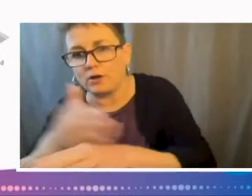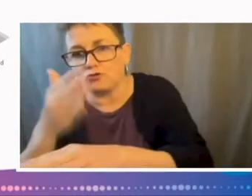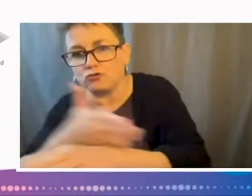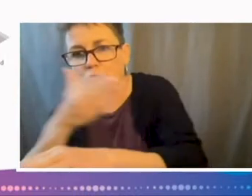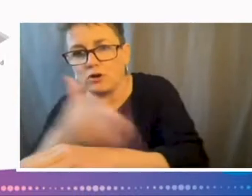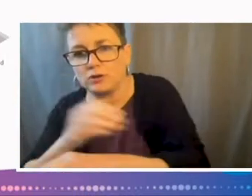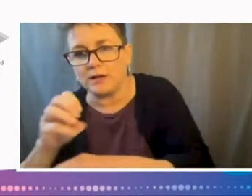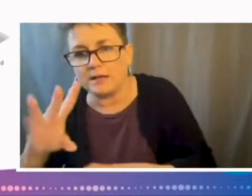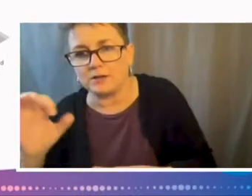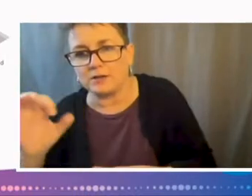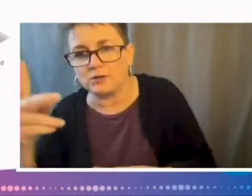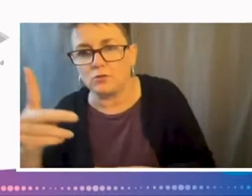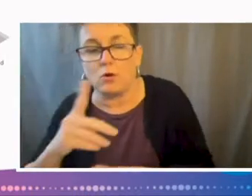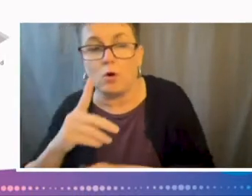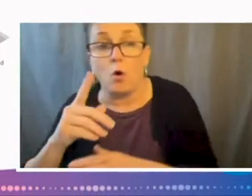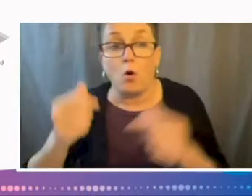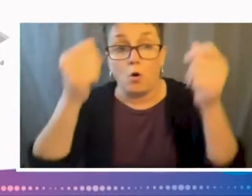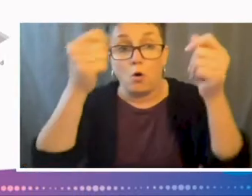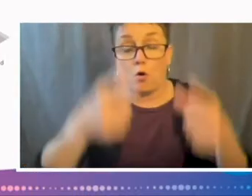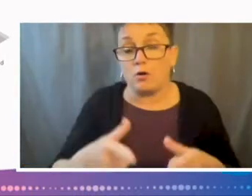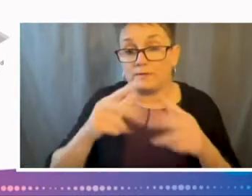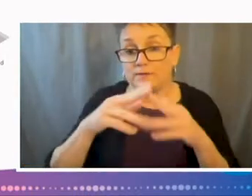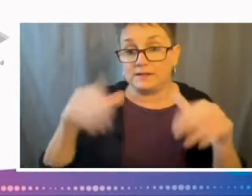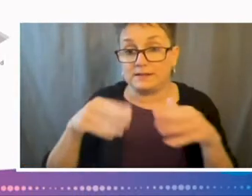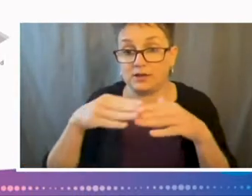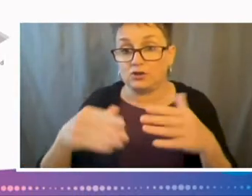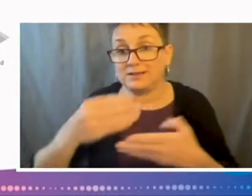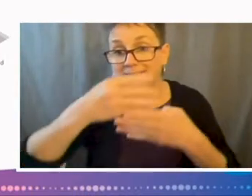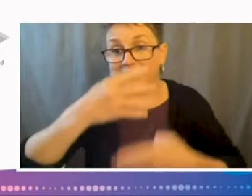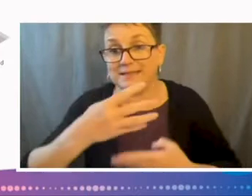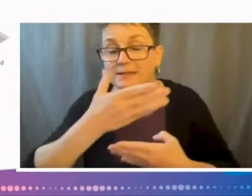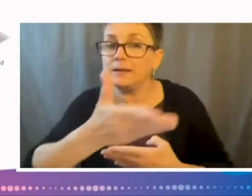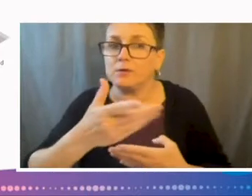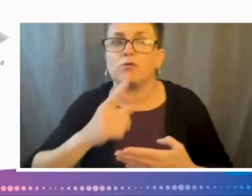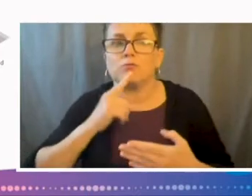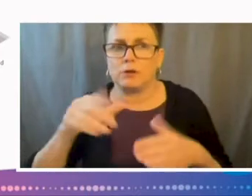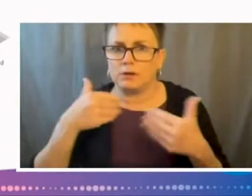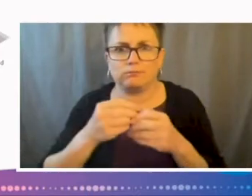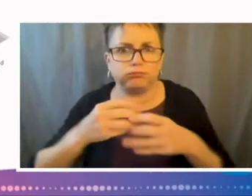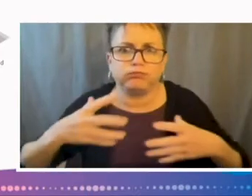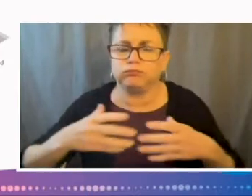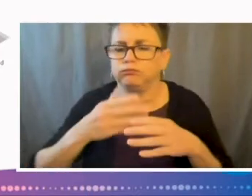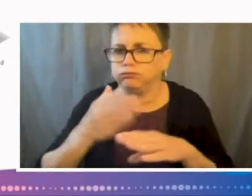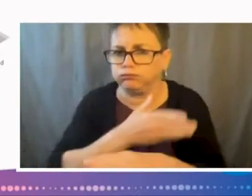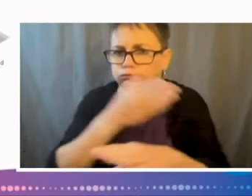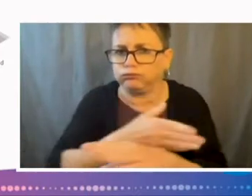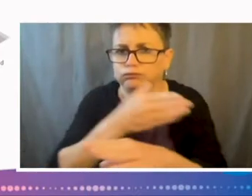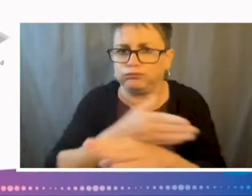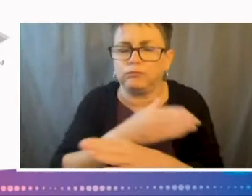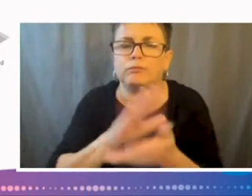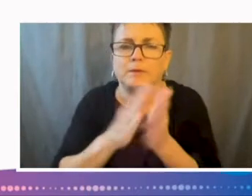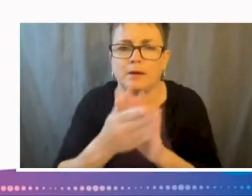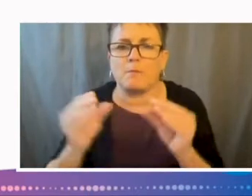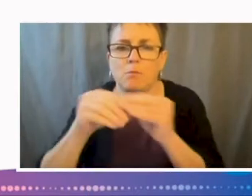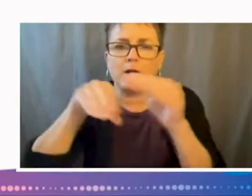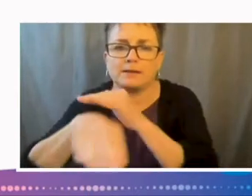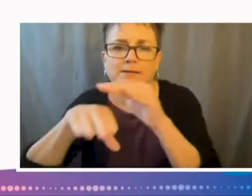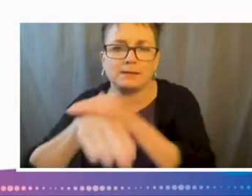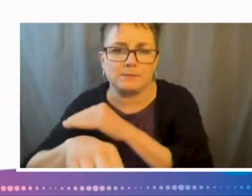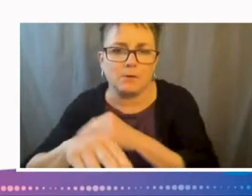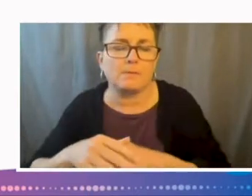are in progress. We have really accelerated and built out our program, make accessibility the priority that we say that it is.